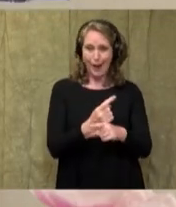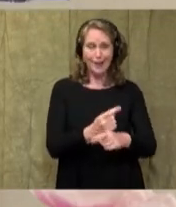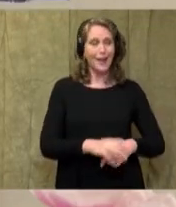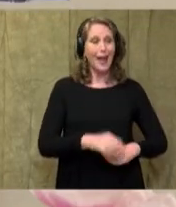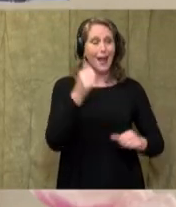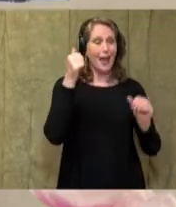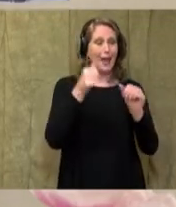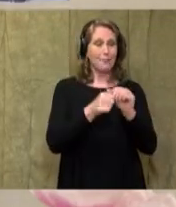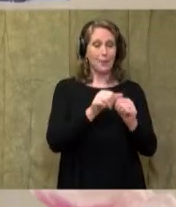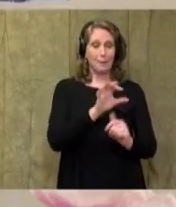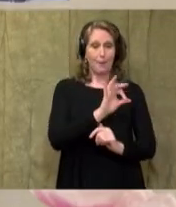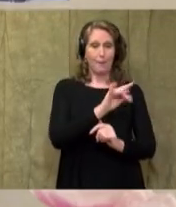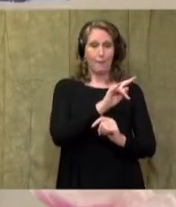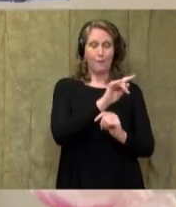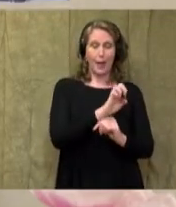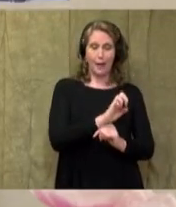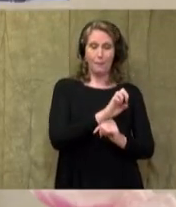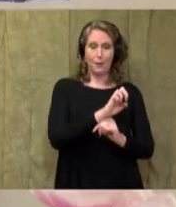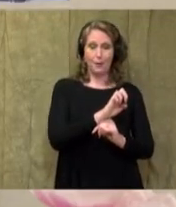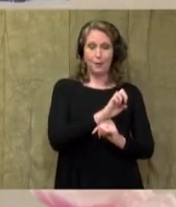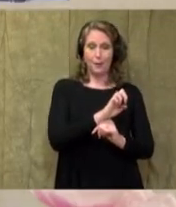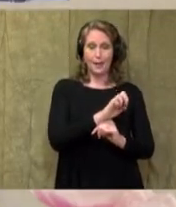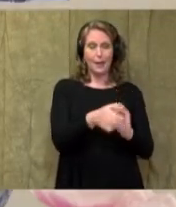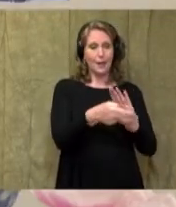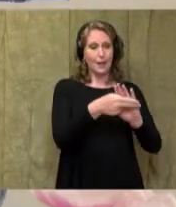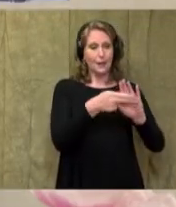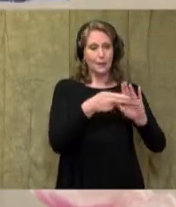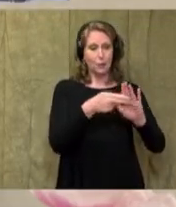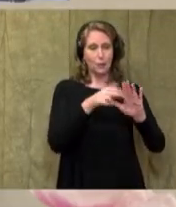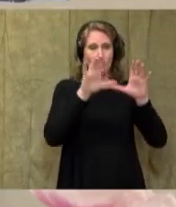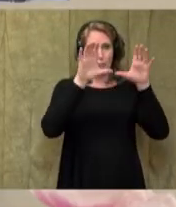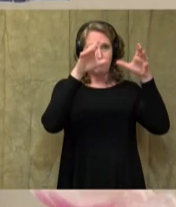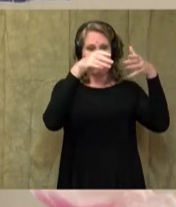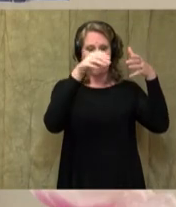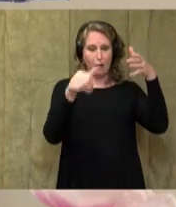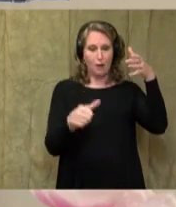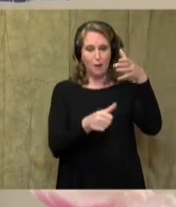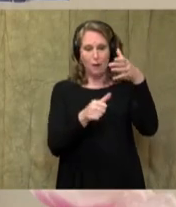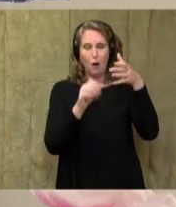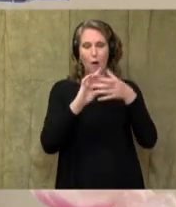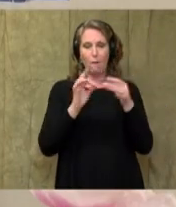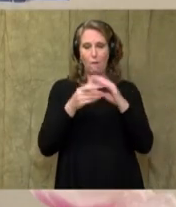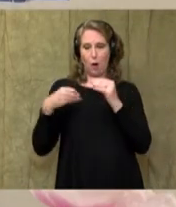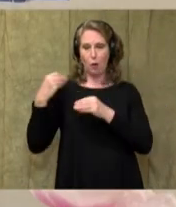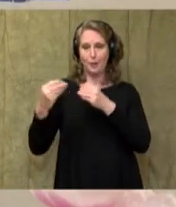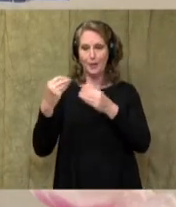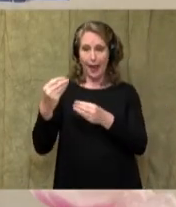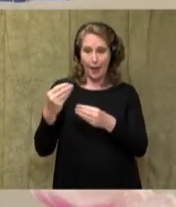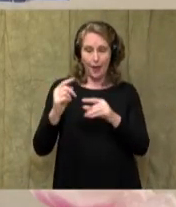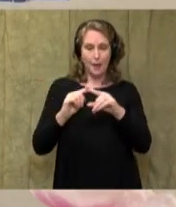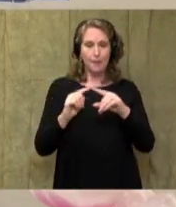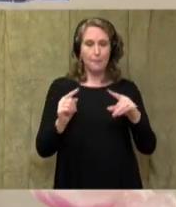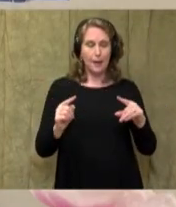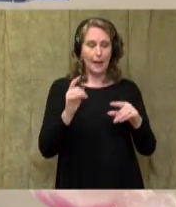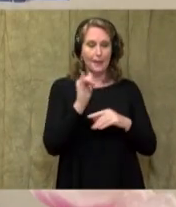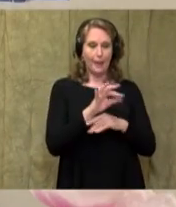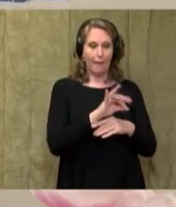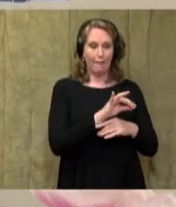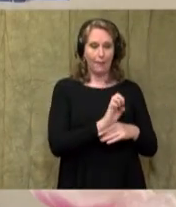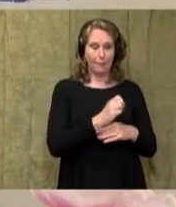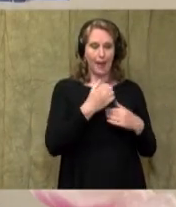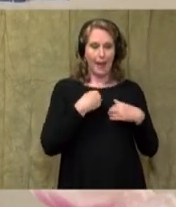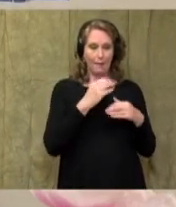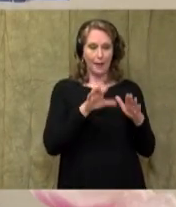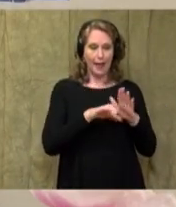And remember, a fable, it falls underneath the category of a folktale, but it oftentimes has